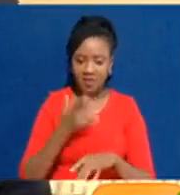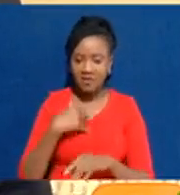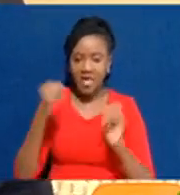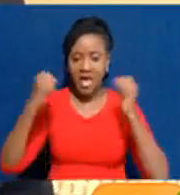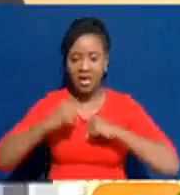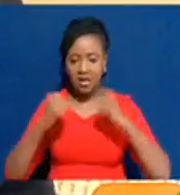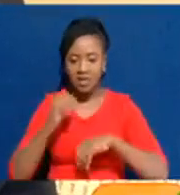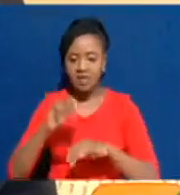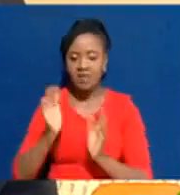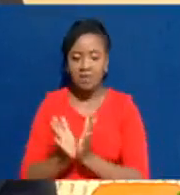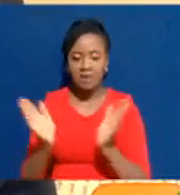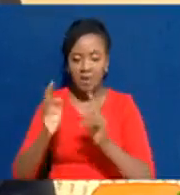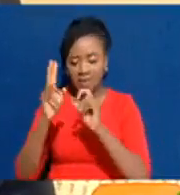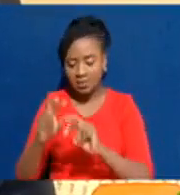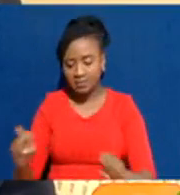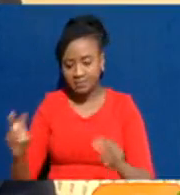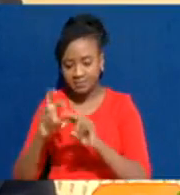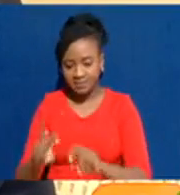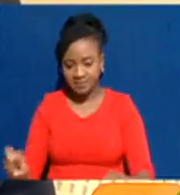the public scrutiny